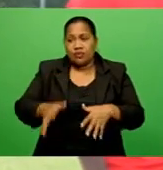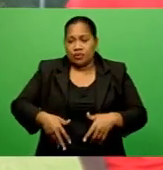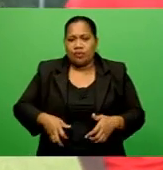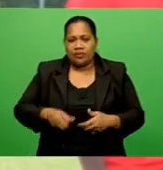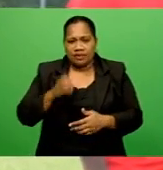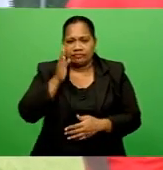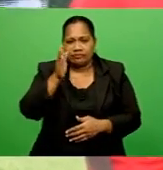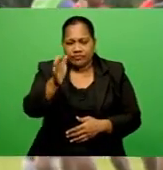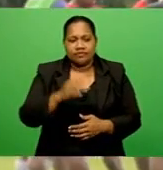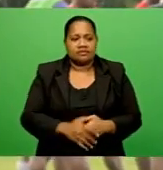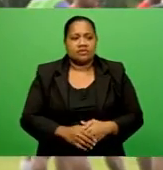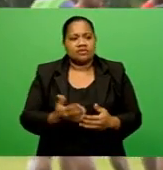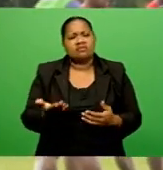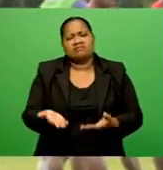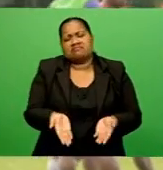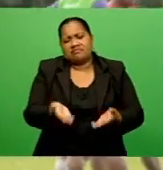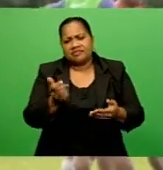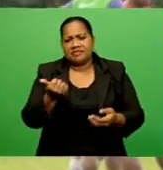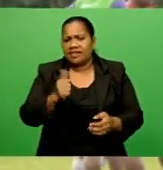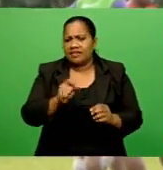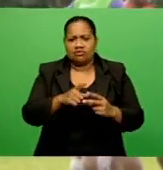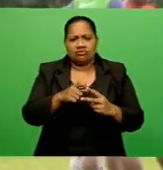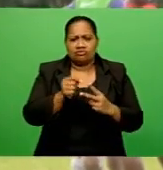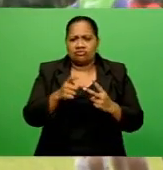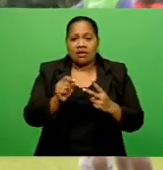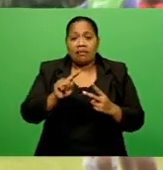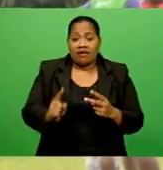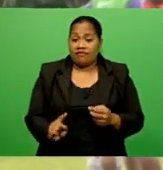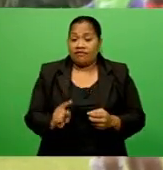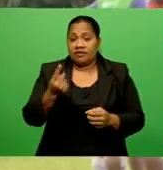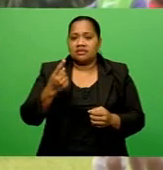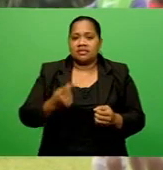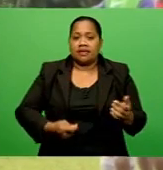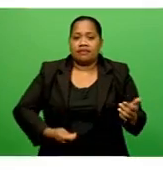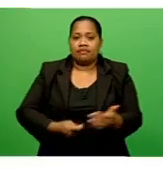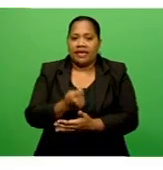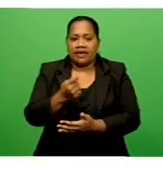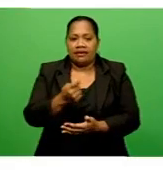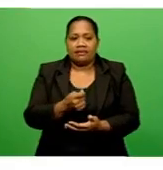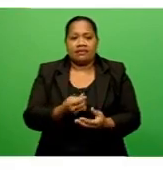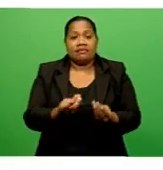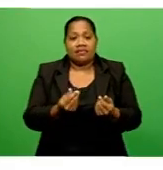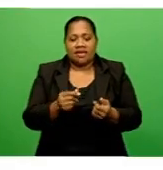join any club of his choice, but first he must pay the amount he owes the club.